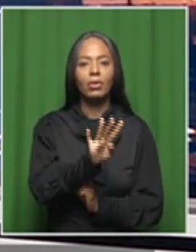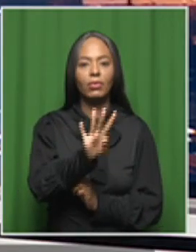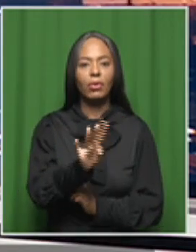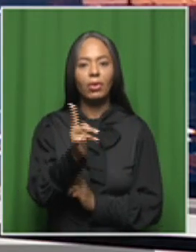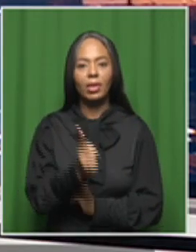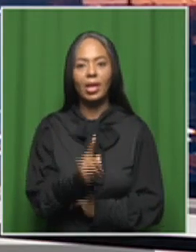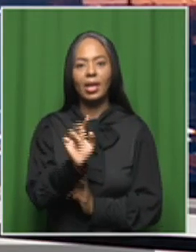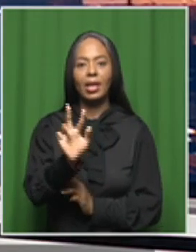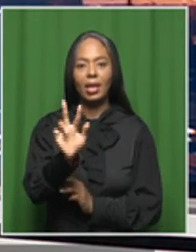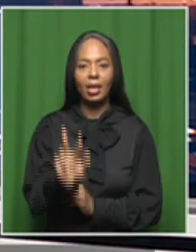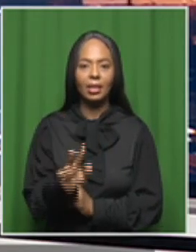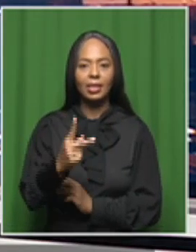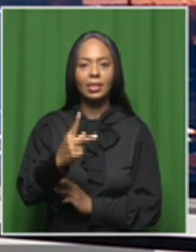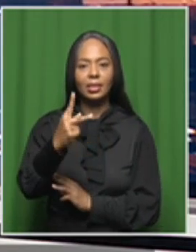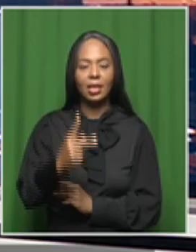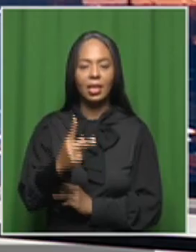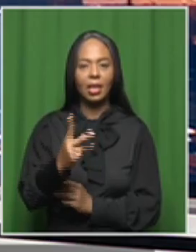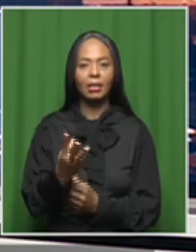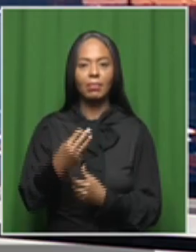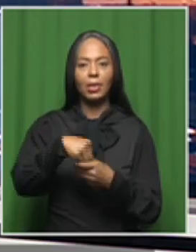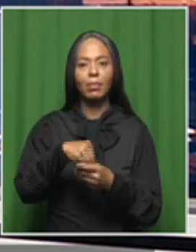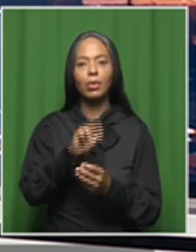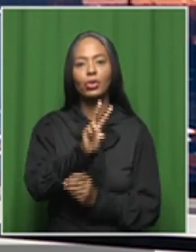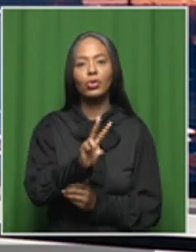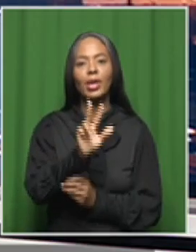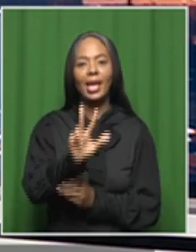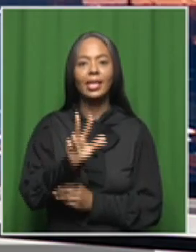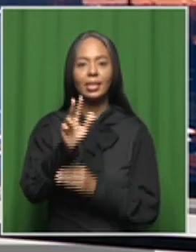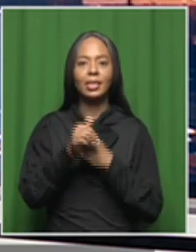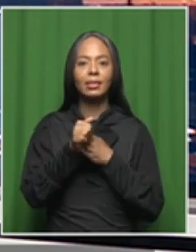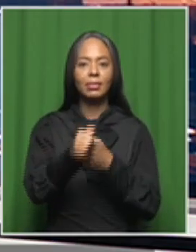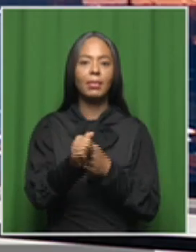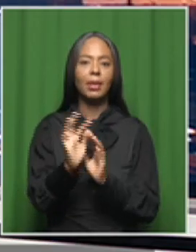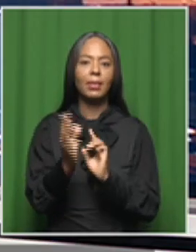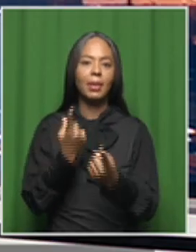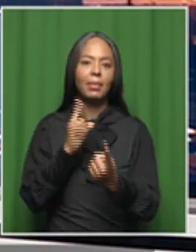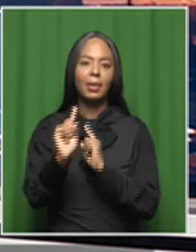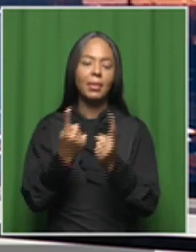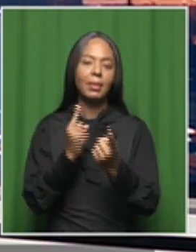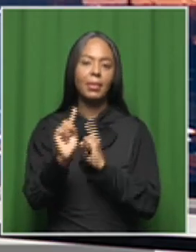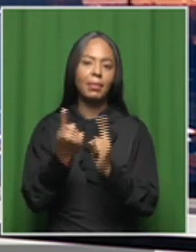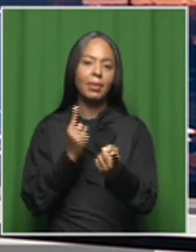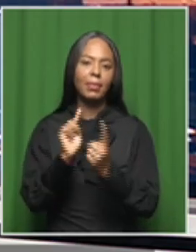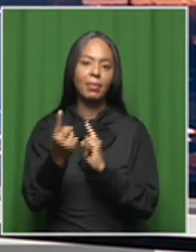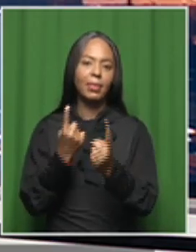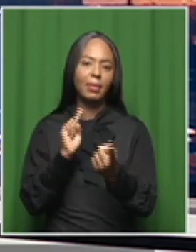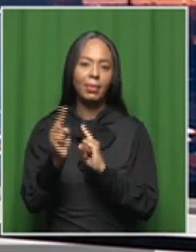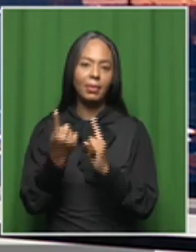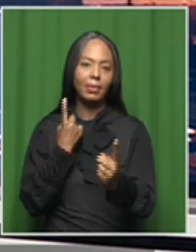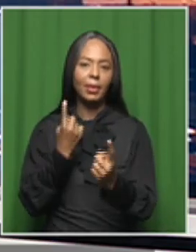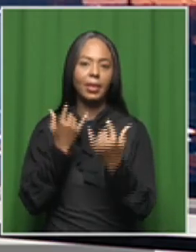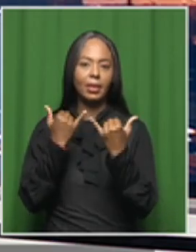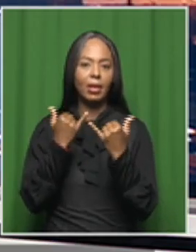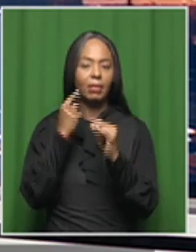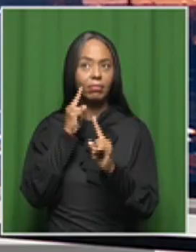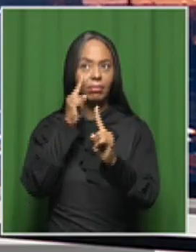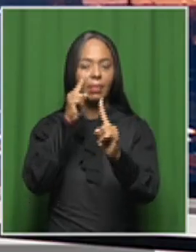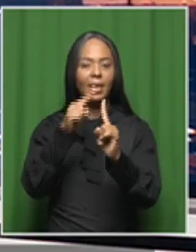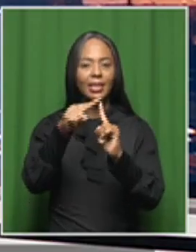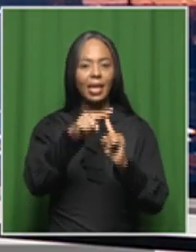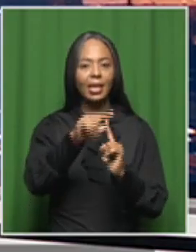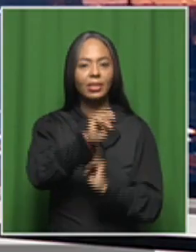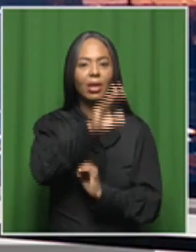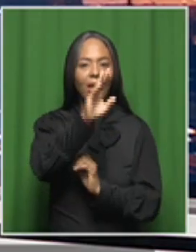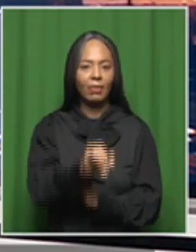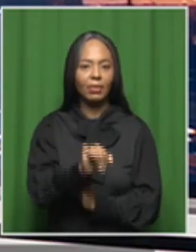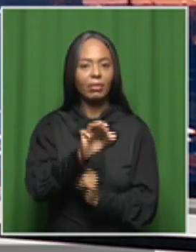8 in the second innings, a lead of 218 runs as they seek to set an imposing target for South Africa to